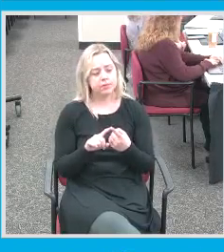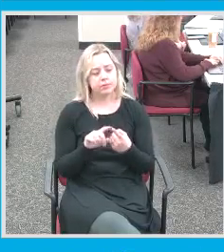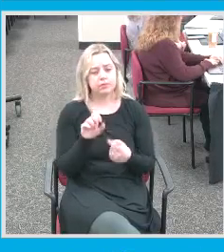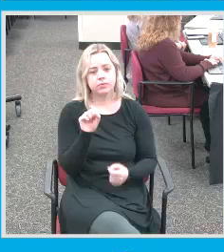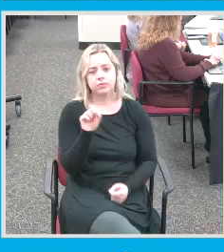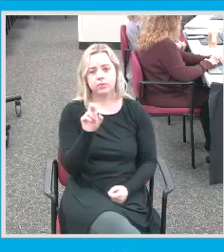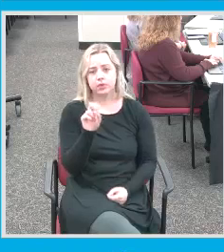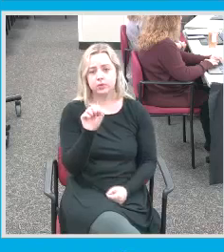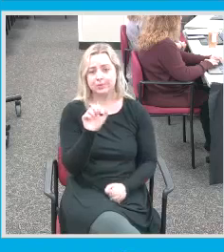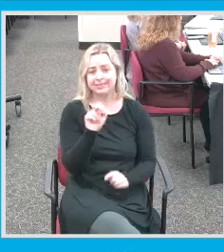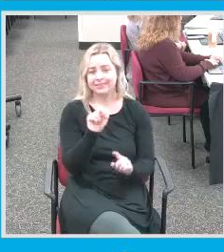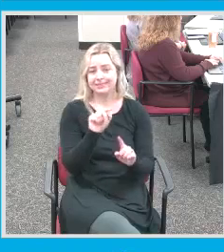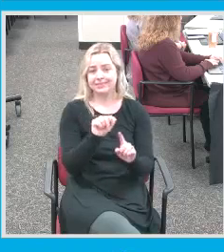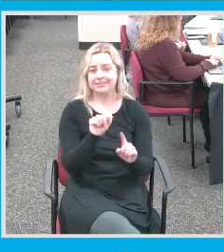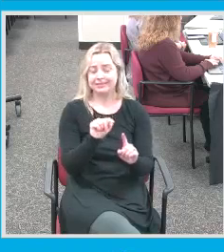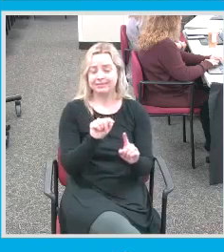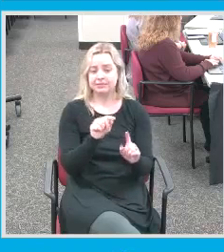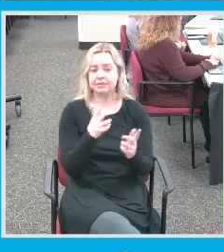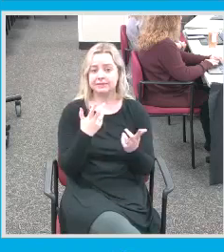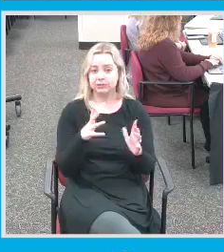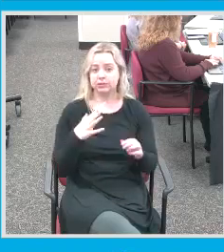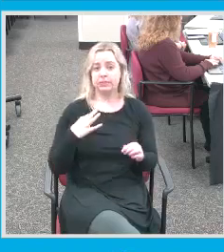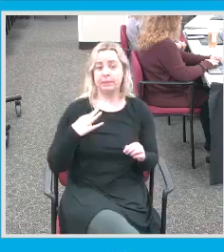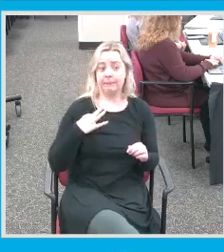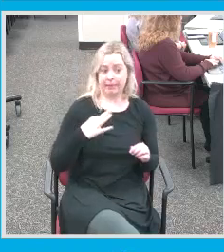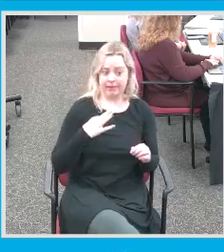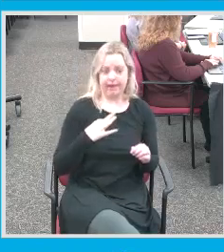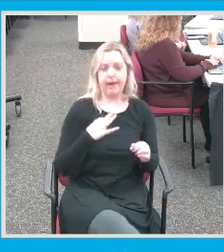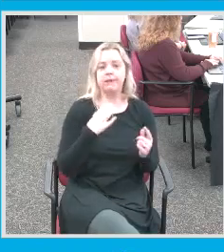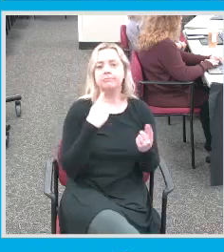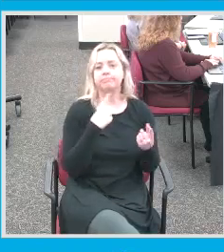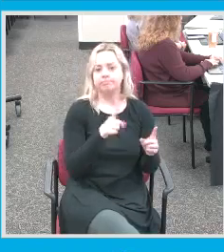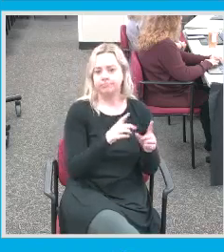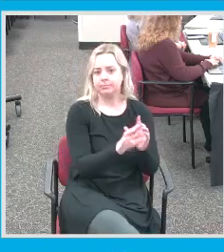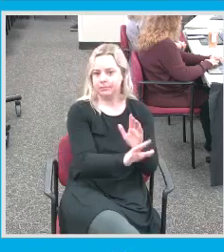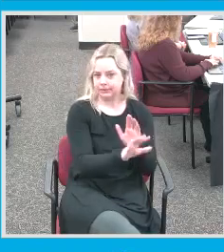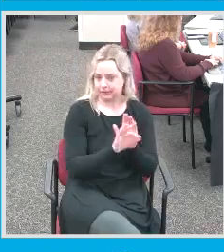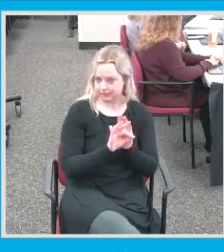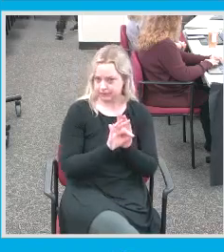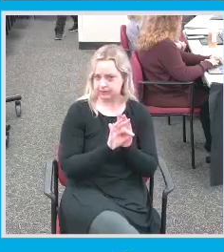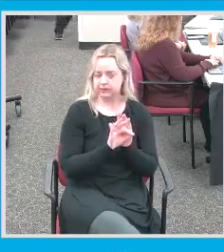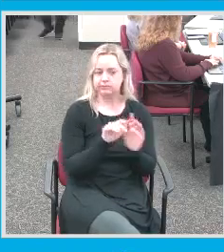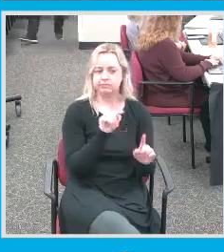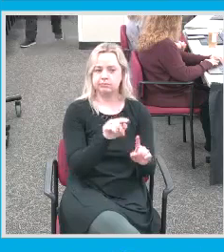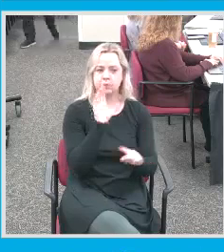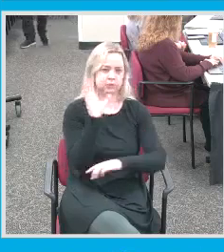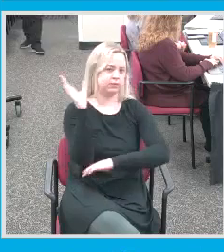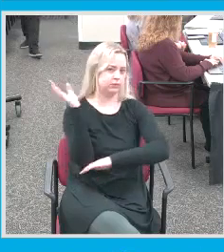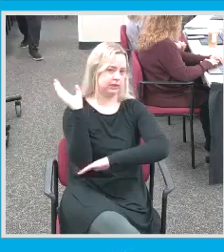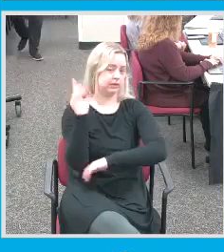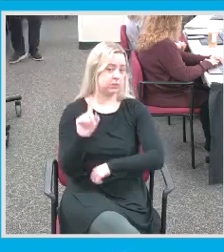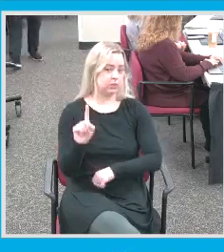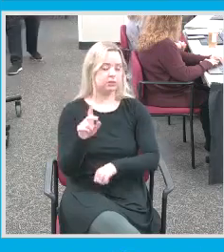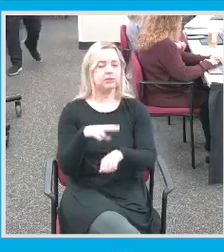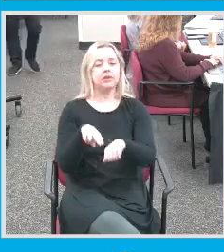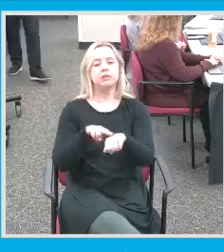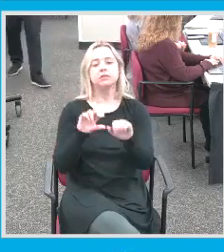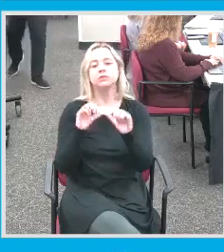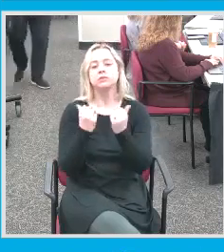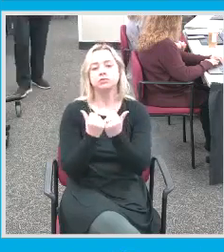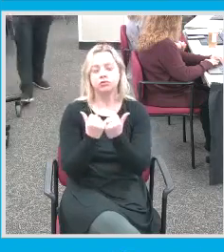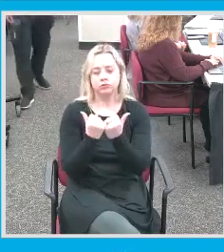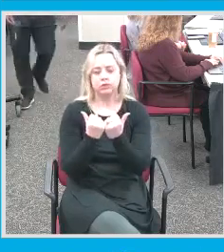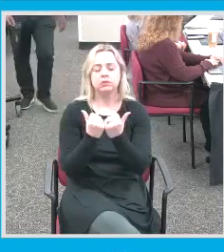Susan has applied for and been selected to make a presentation at the National Association